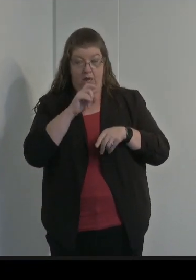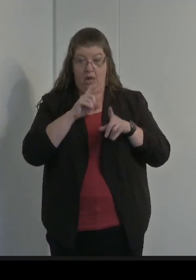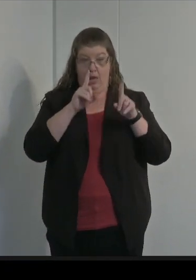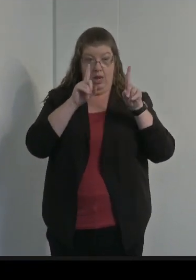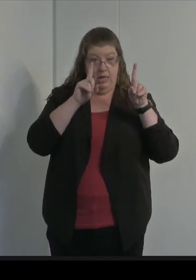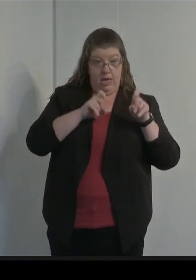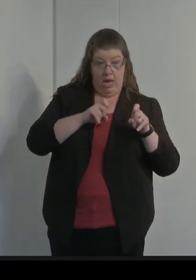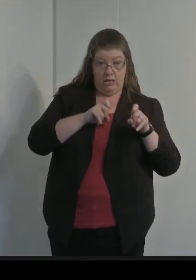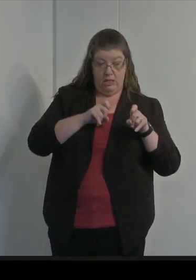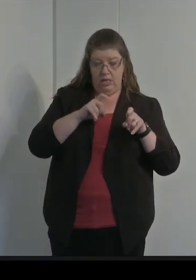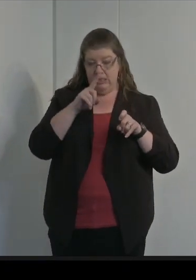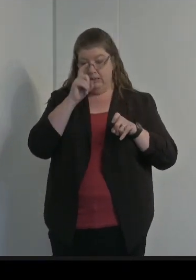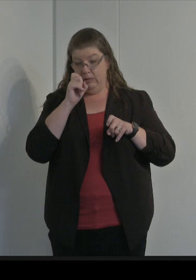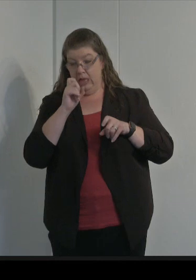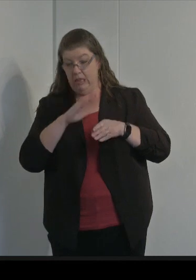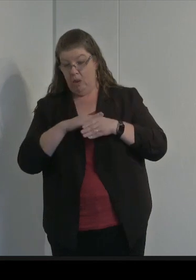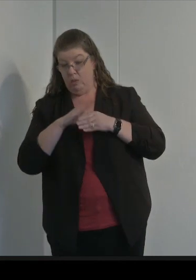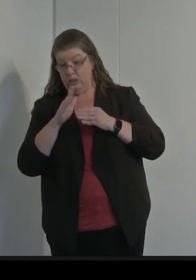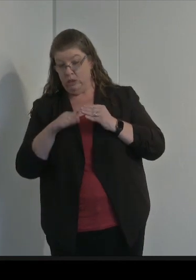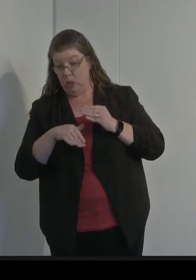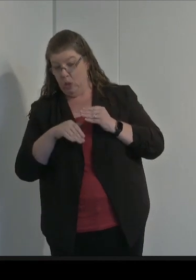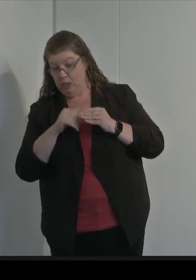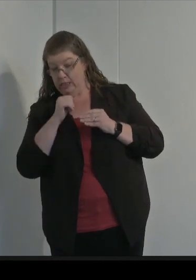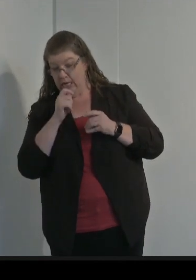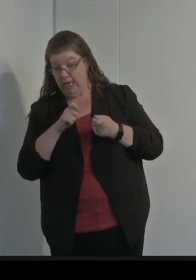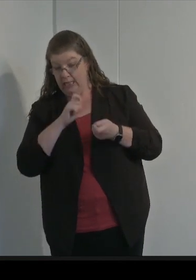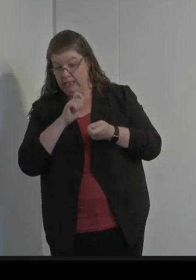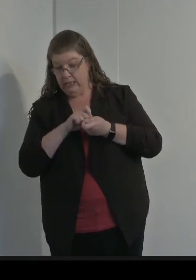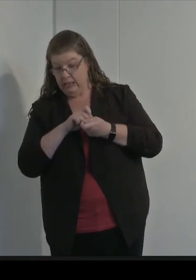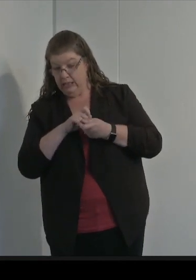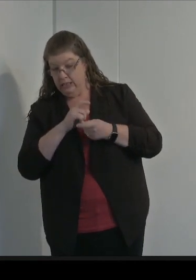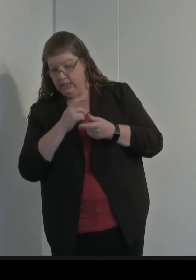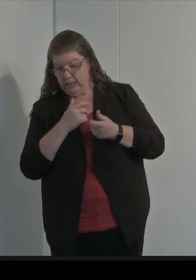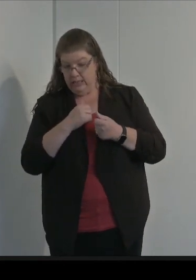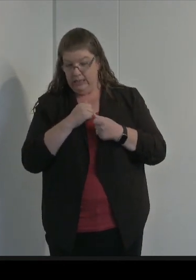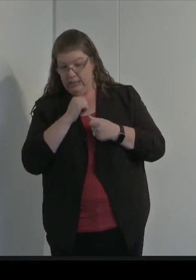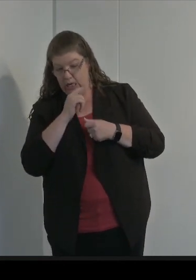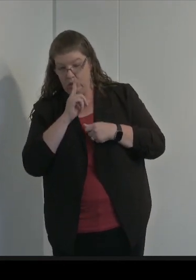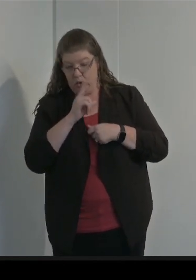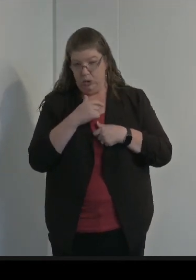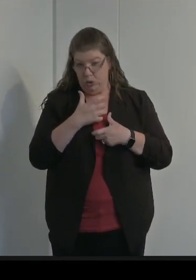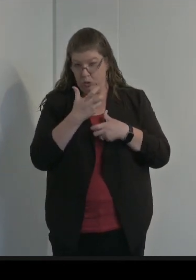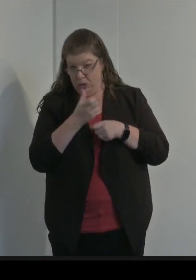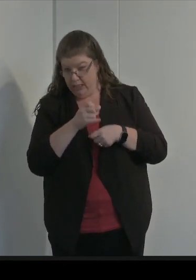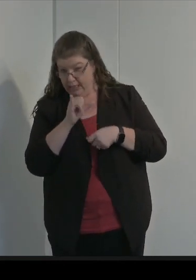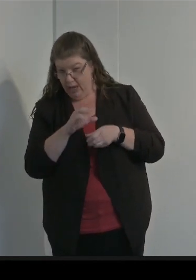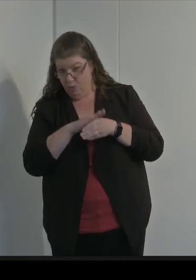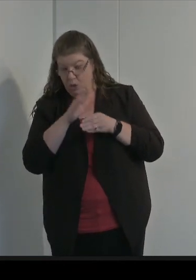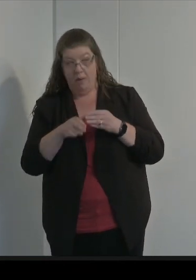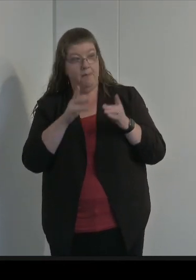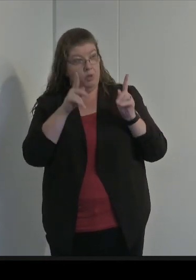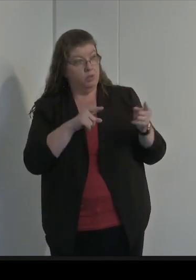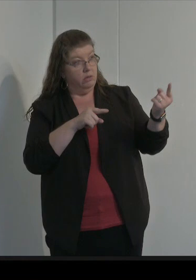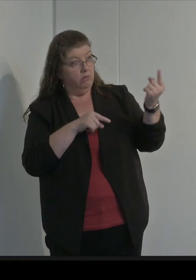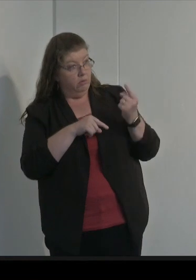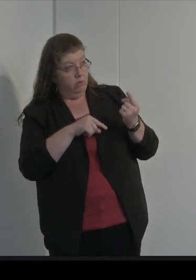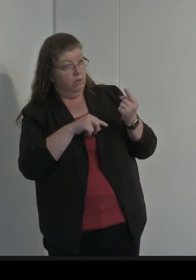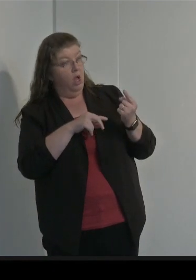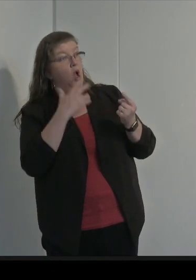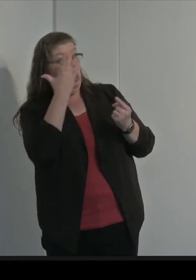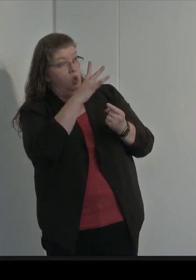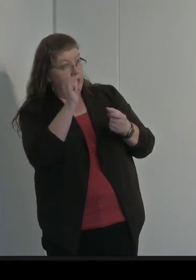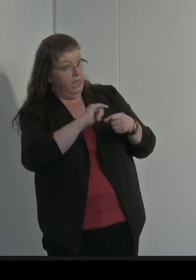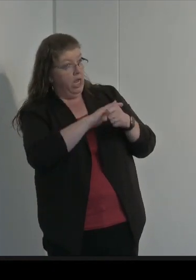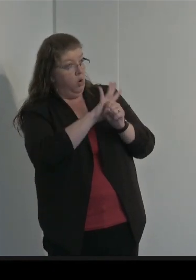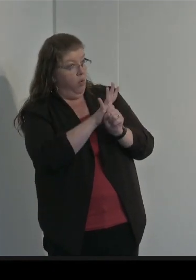getting may not match with what we call our pre-test probability, meaning that if somebody comes in and it looks like COVID and